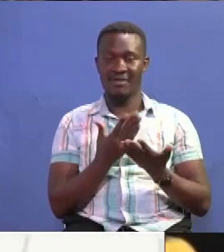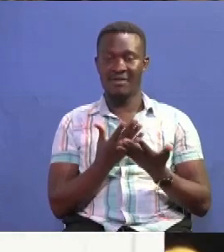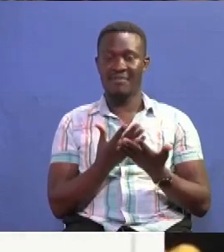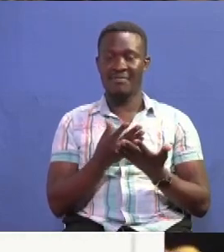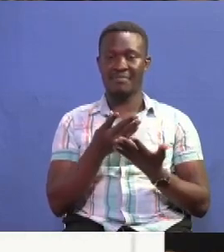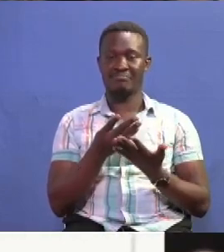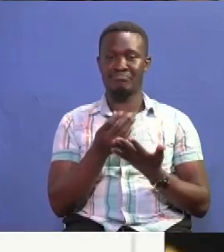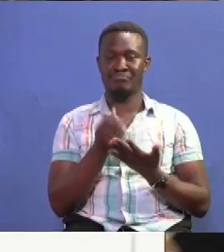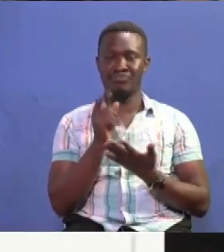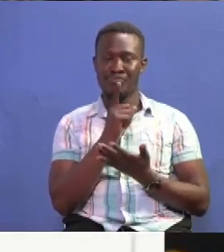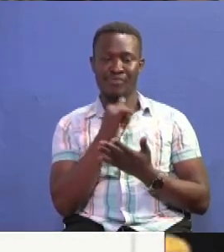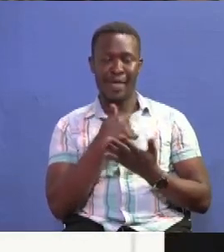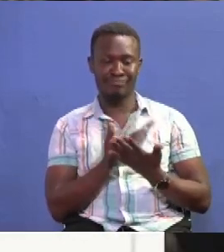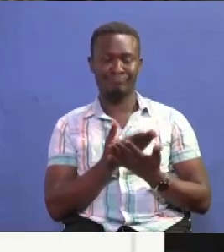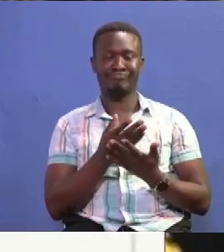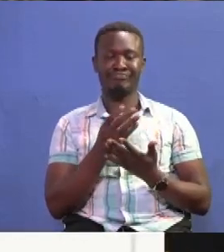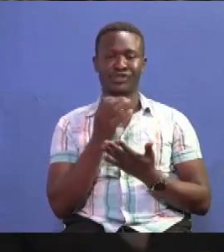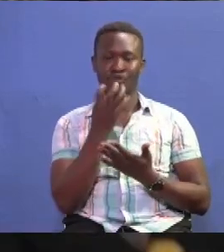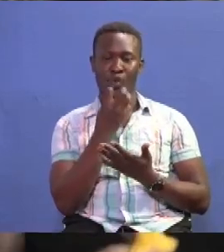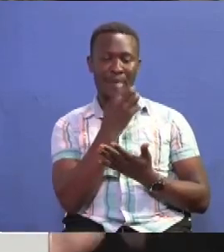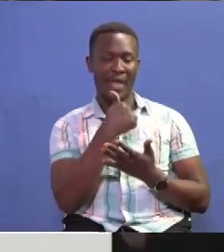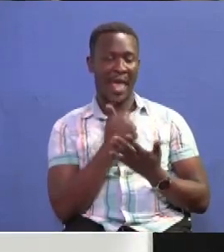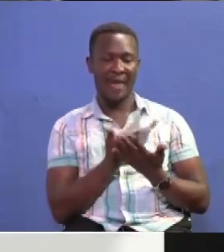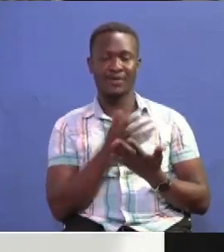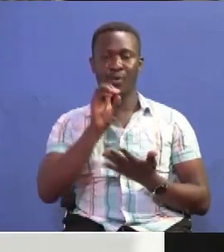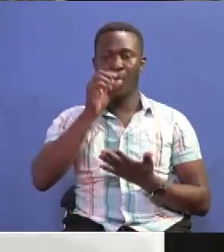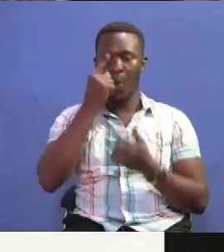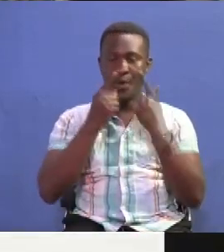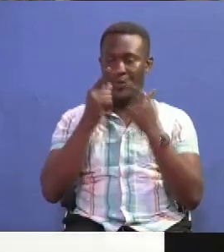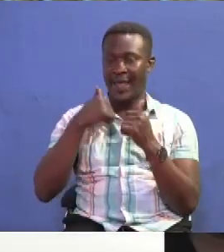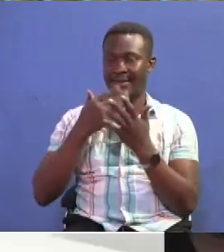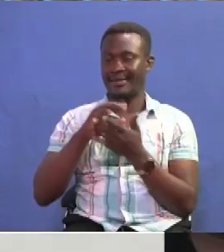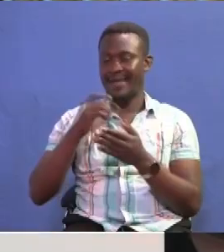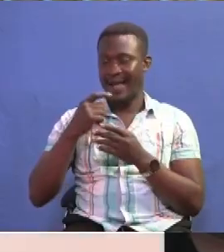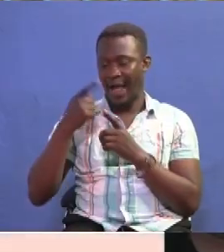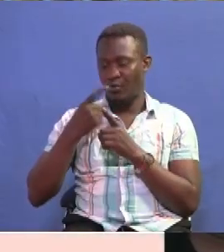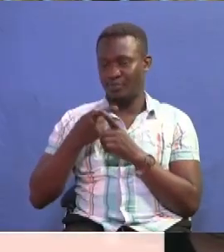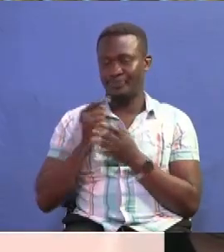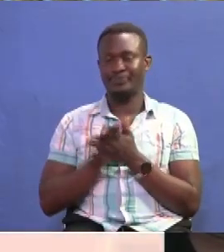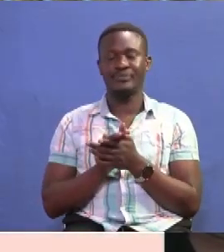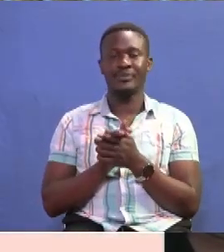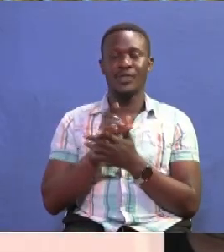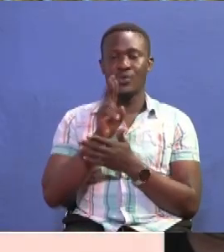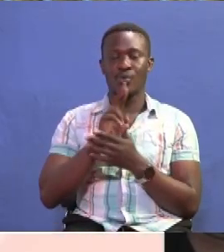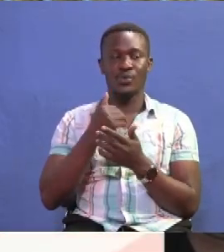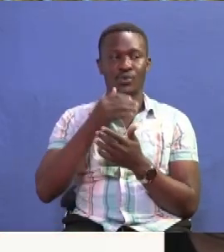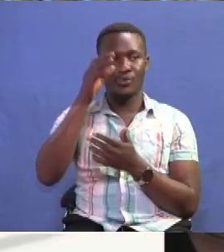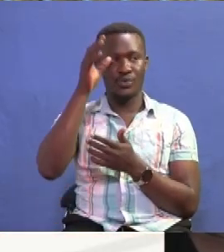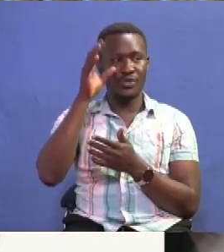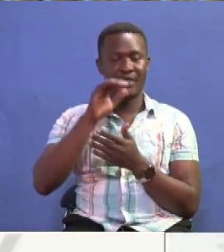pepper, tomatoes, onions, green peas, and carrots. We use the Chinese